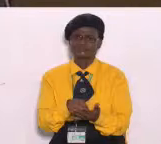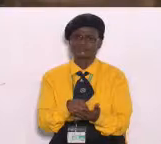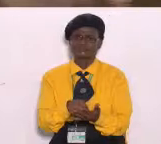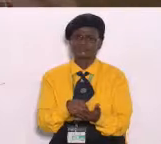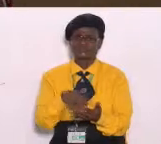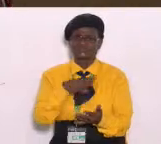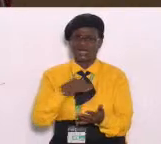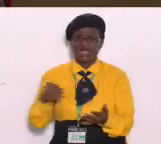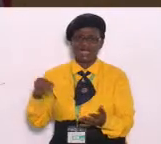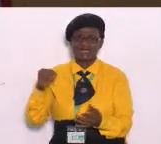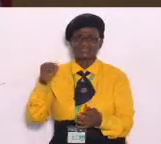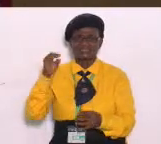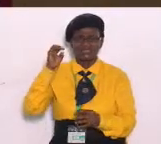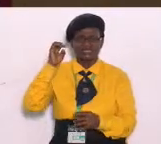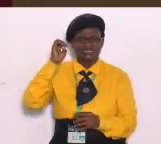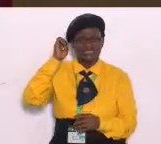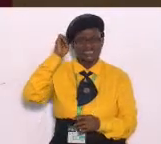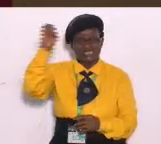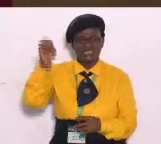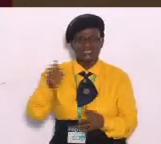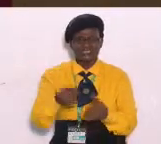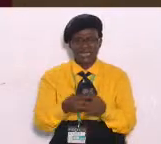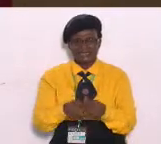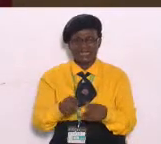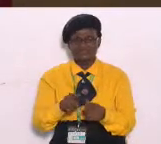And he began to launch attack upon attack.